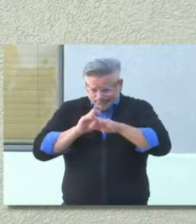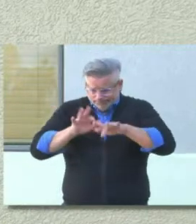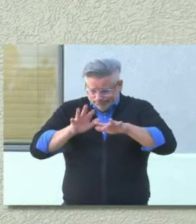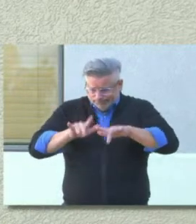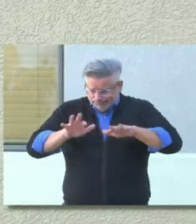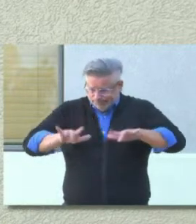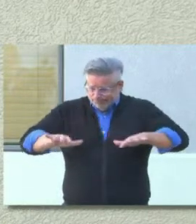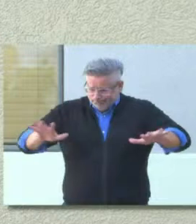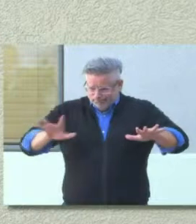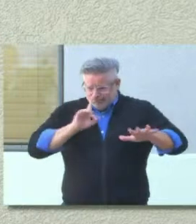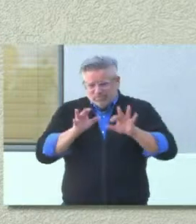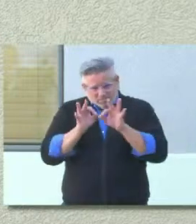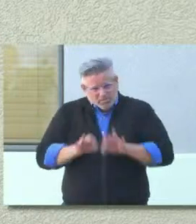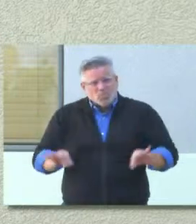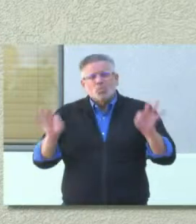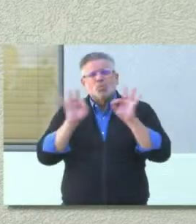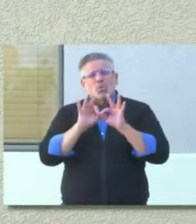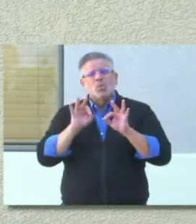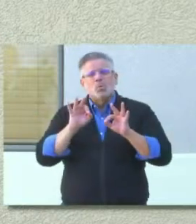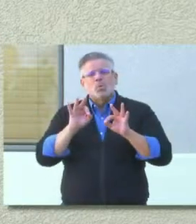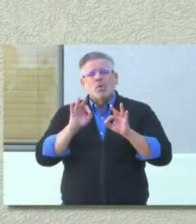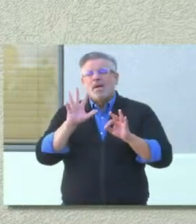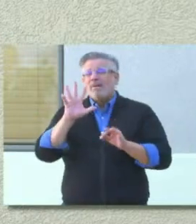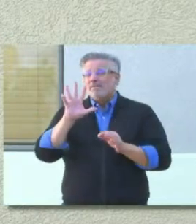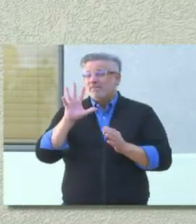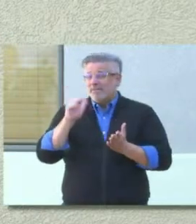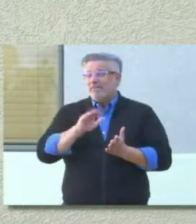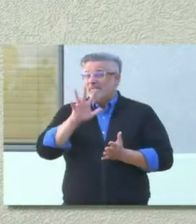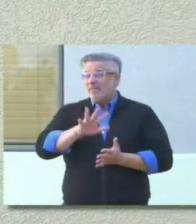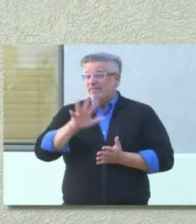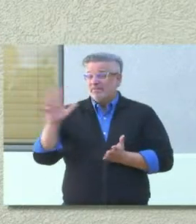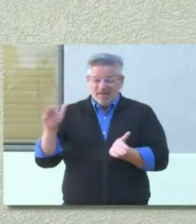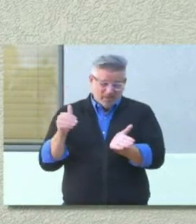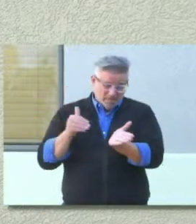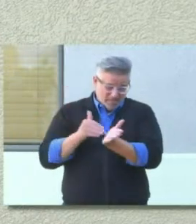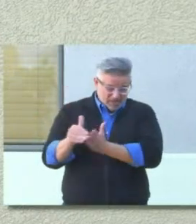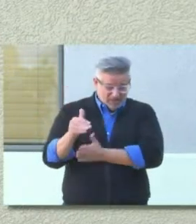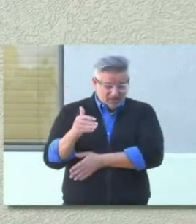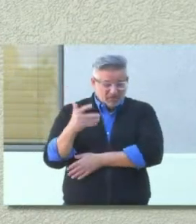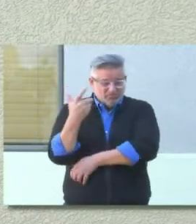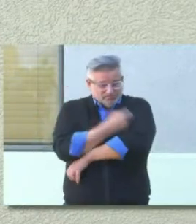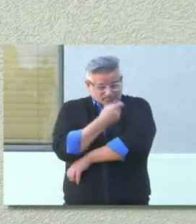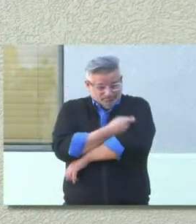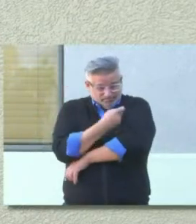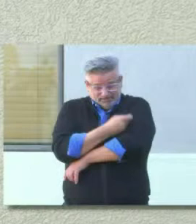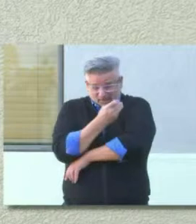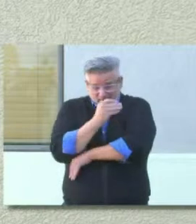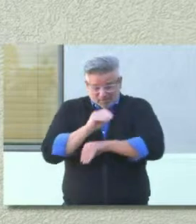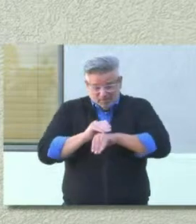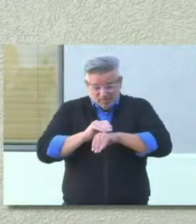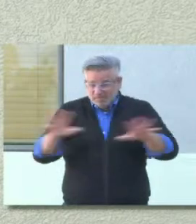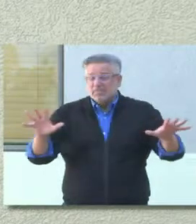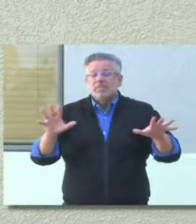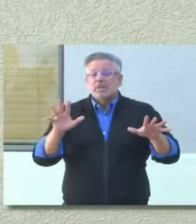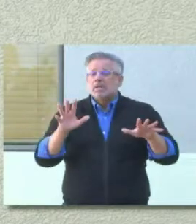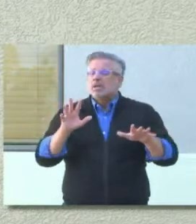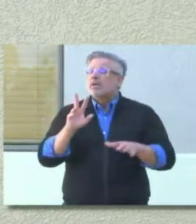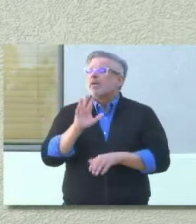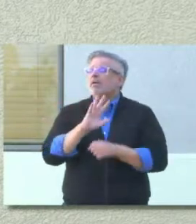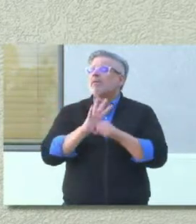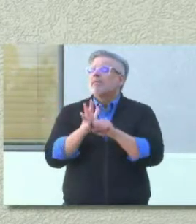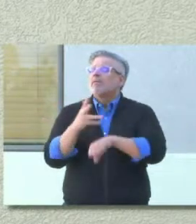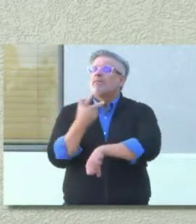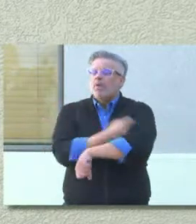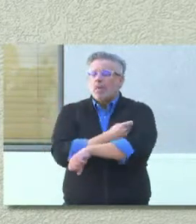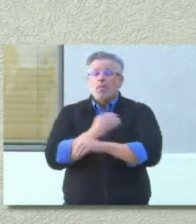state. California has administered more than 55 million doses of the COVID-19 vaccine, far